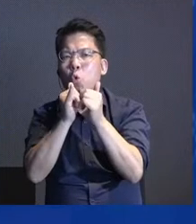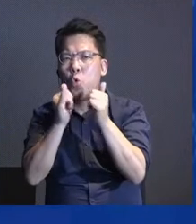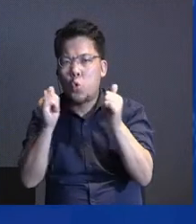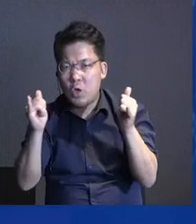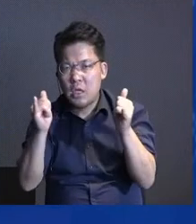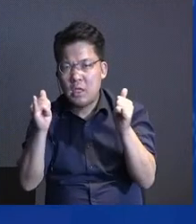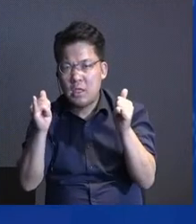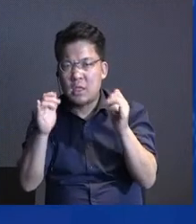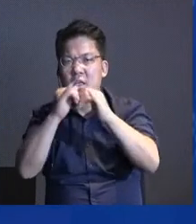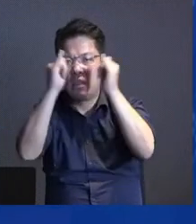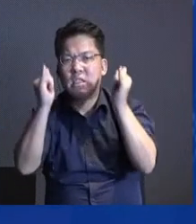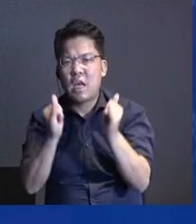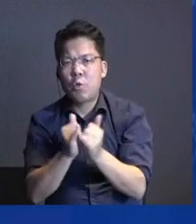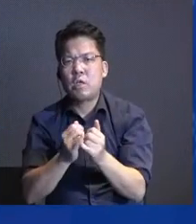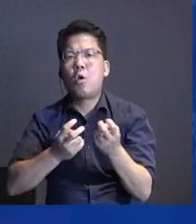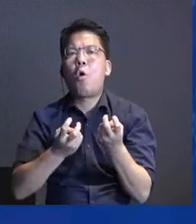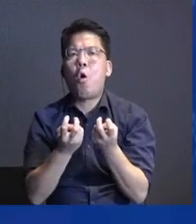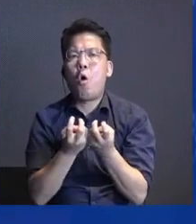People's Separate Group.